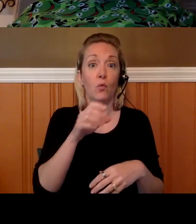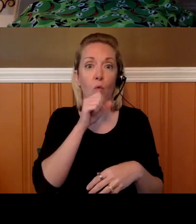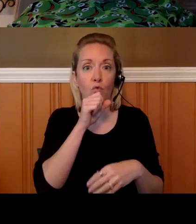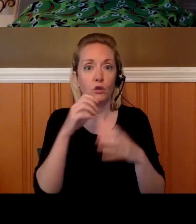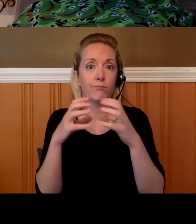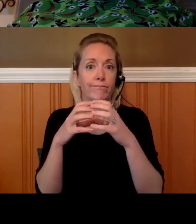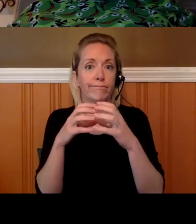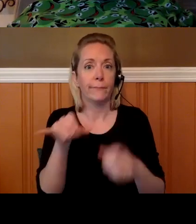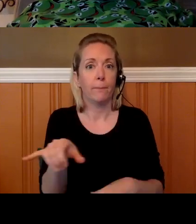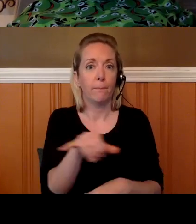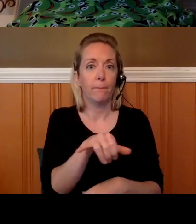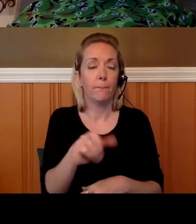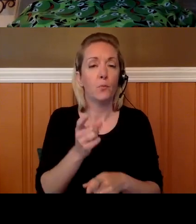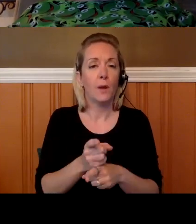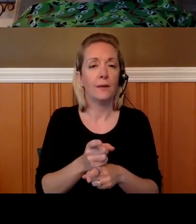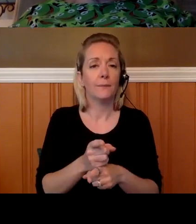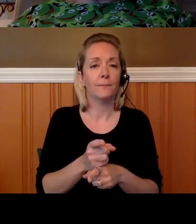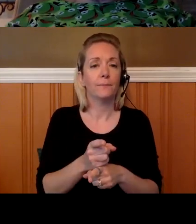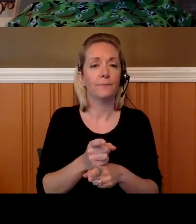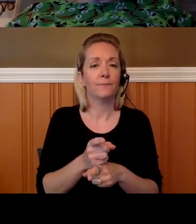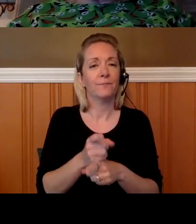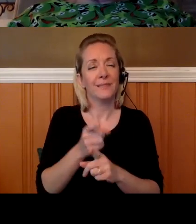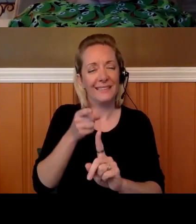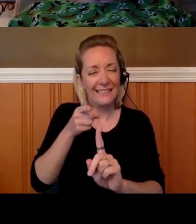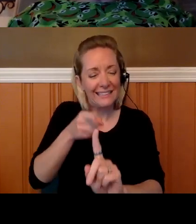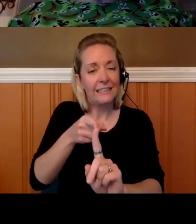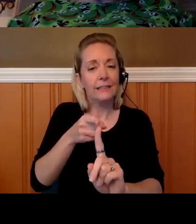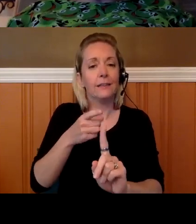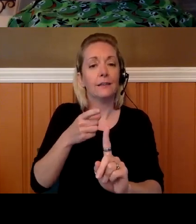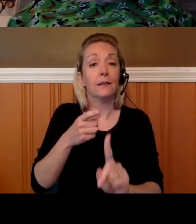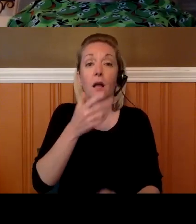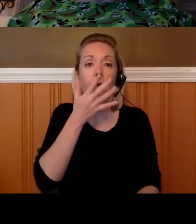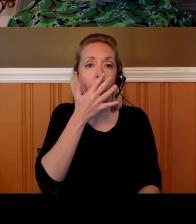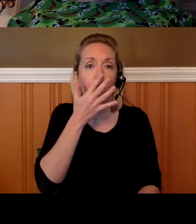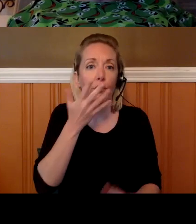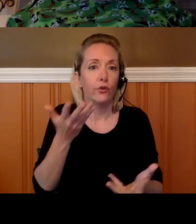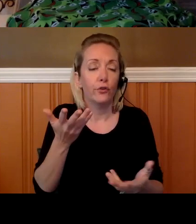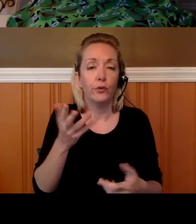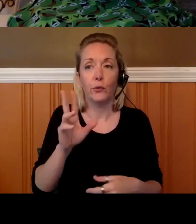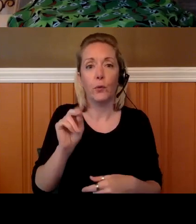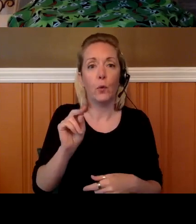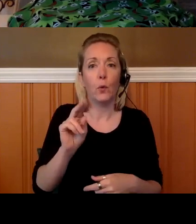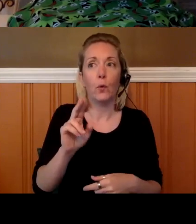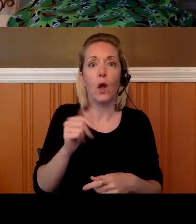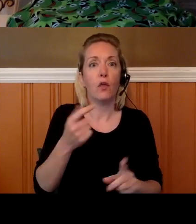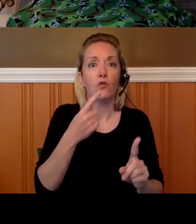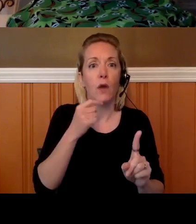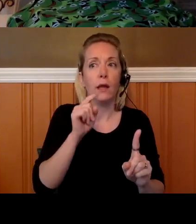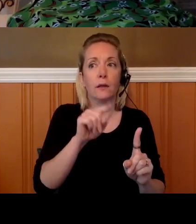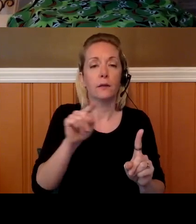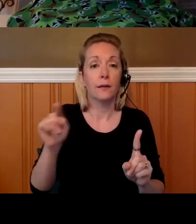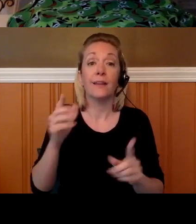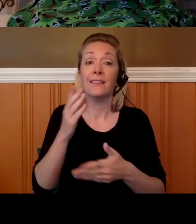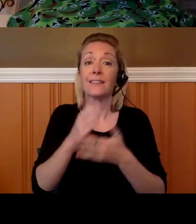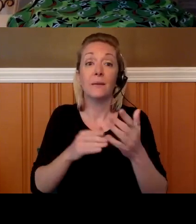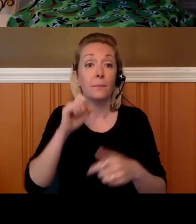round, right? It has to be something, and we can't say color because again, if you remember the pictures of apple